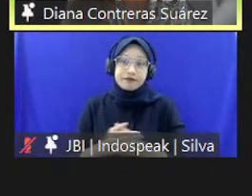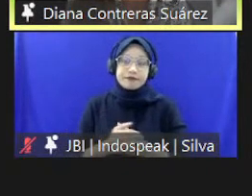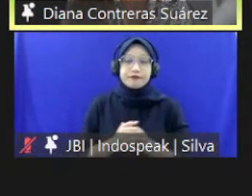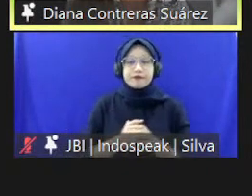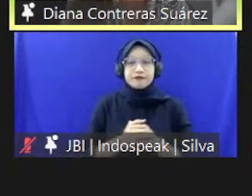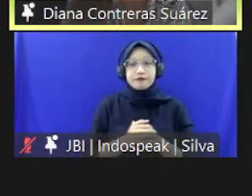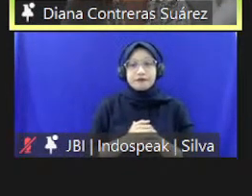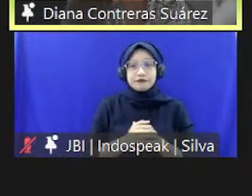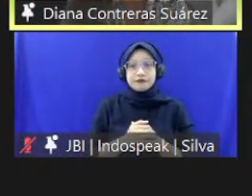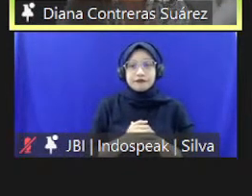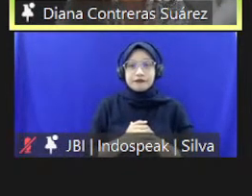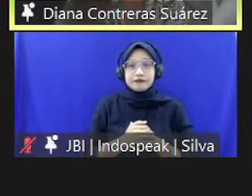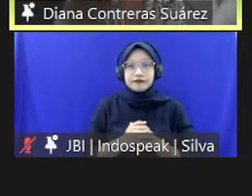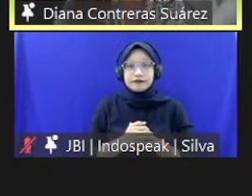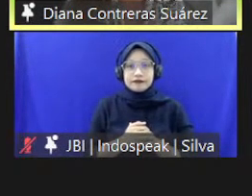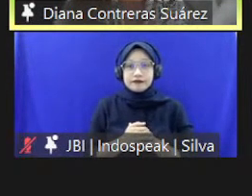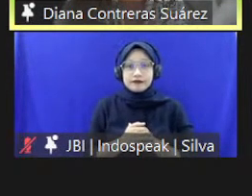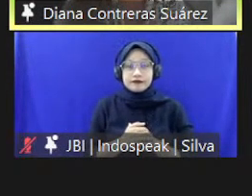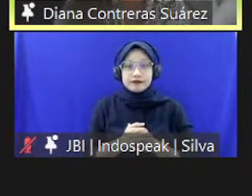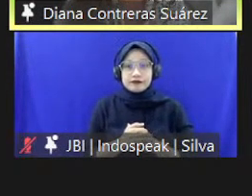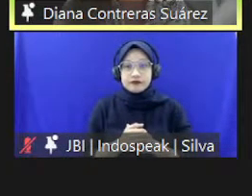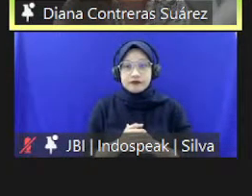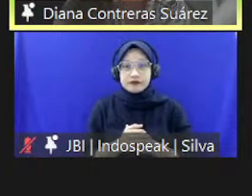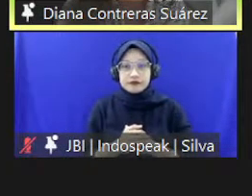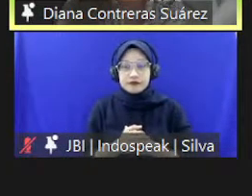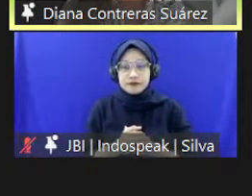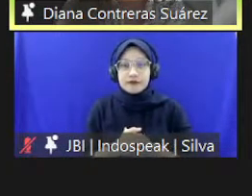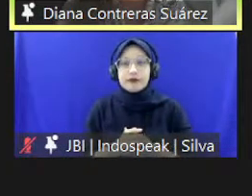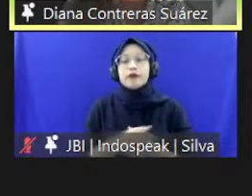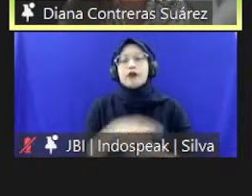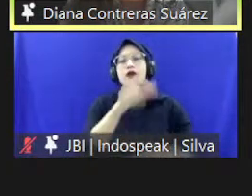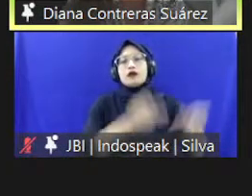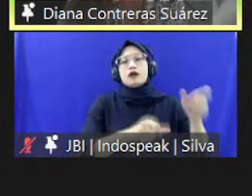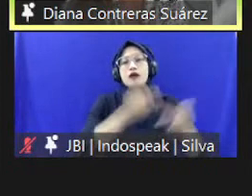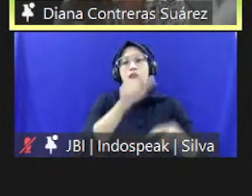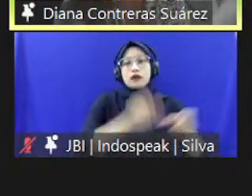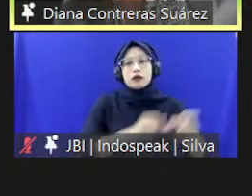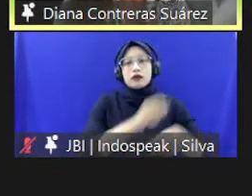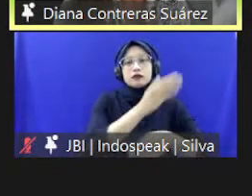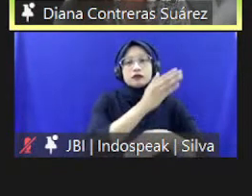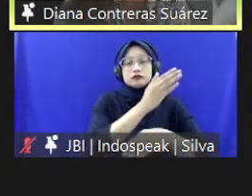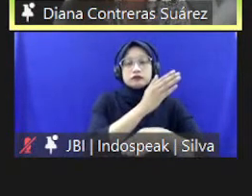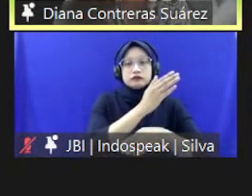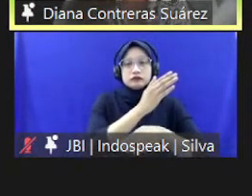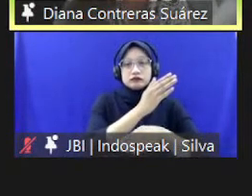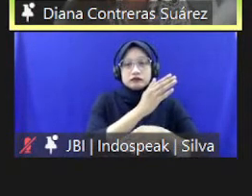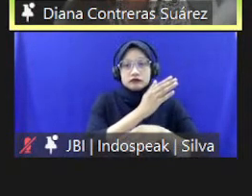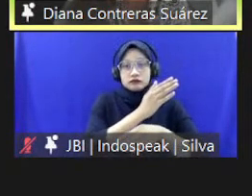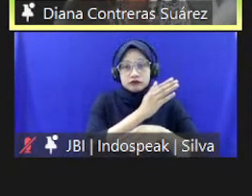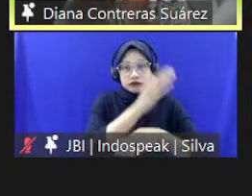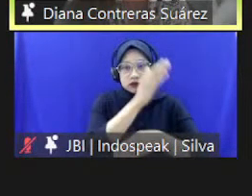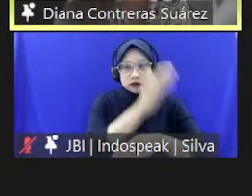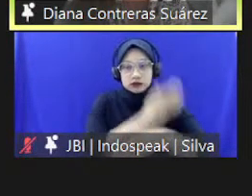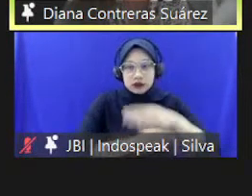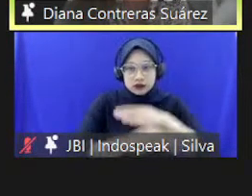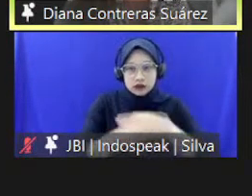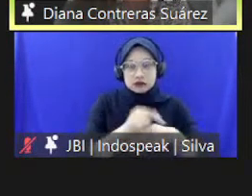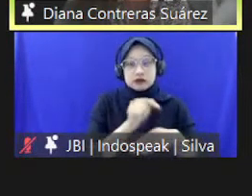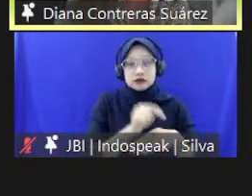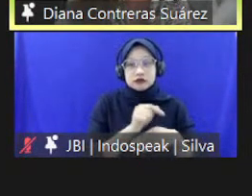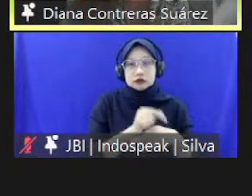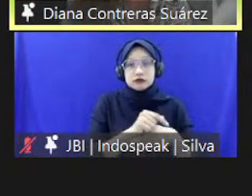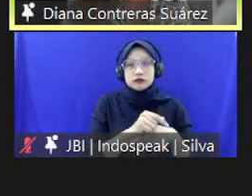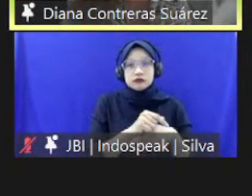what we observe is that they are more likely to have poorer health status. They are also less likely to seek or